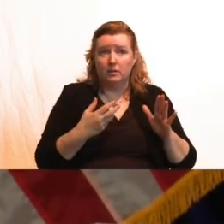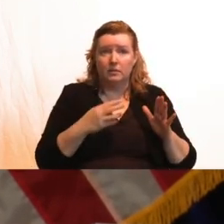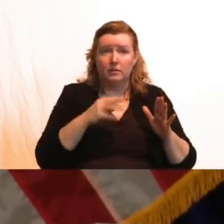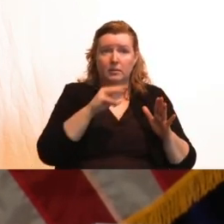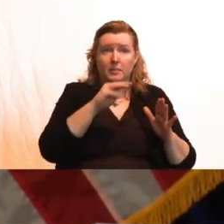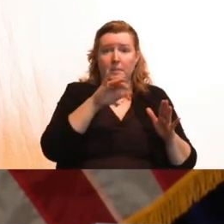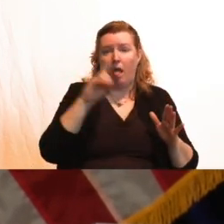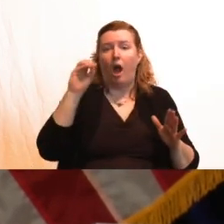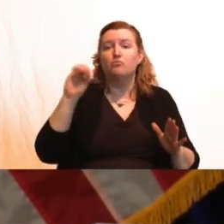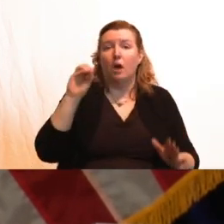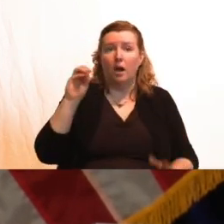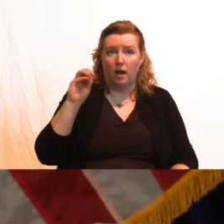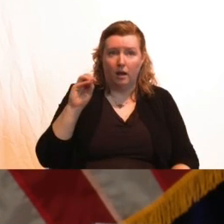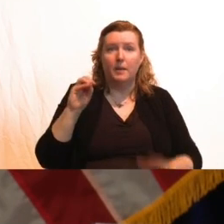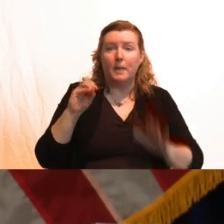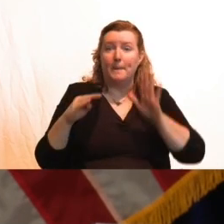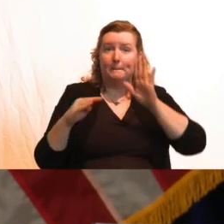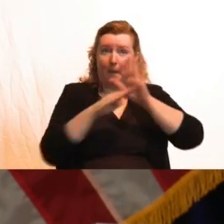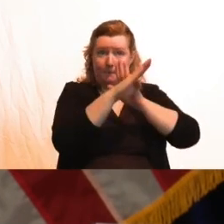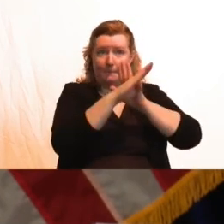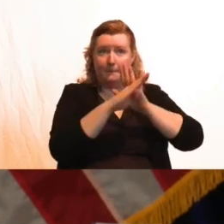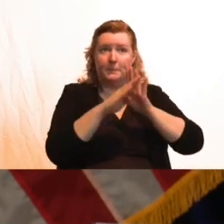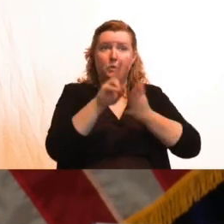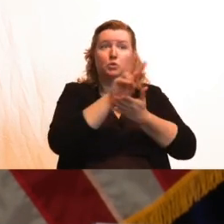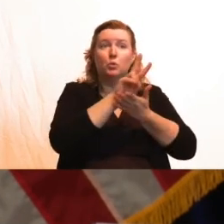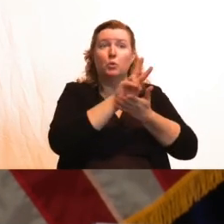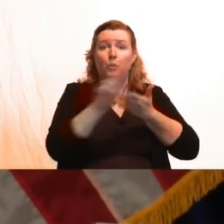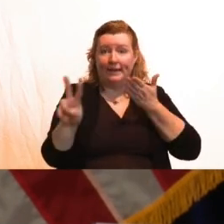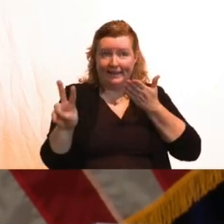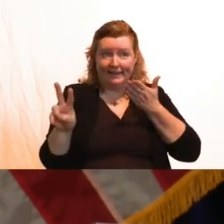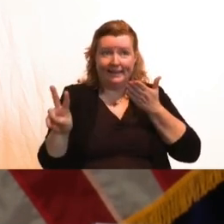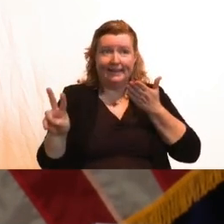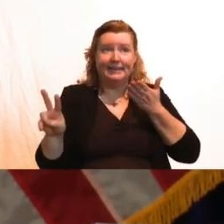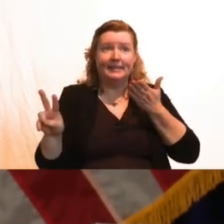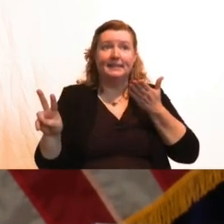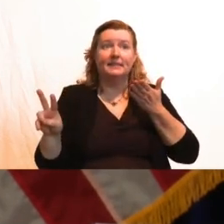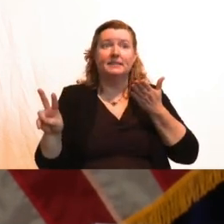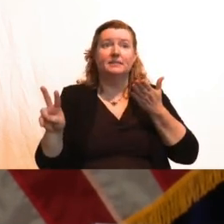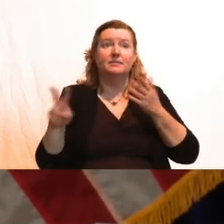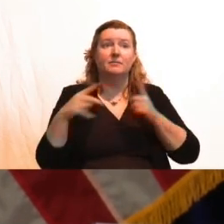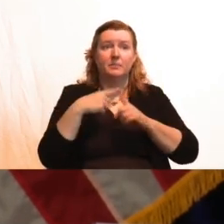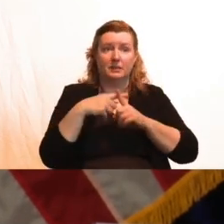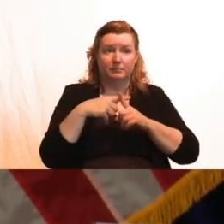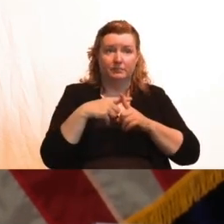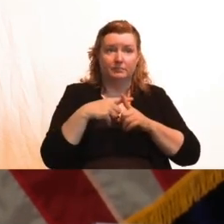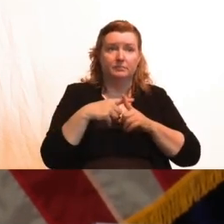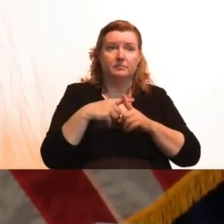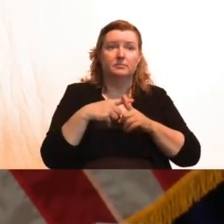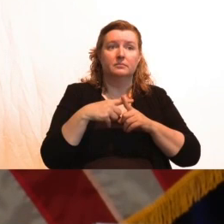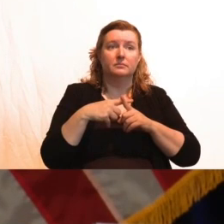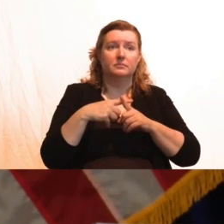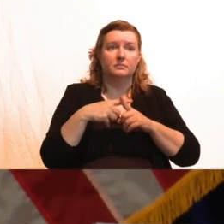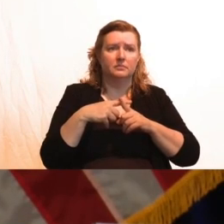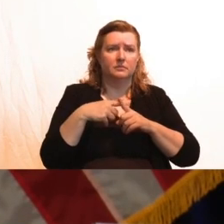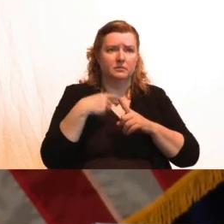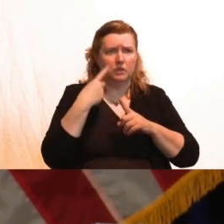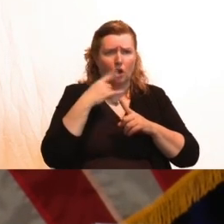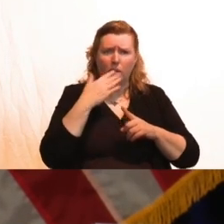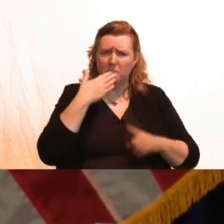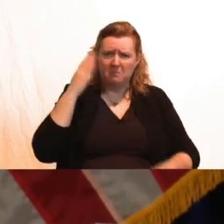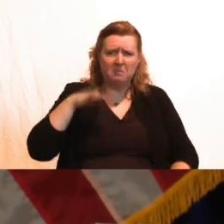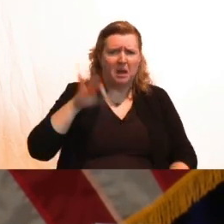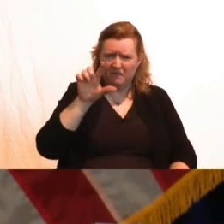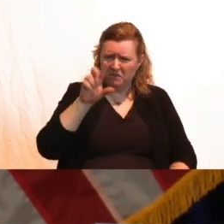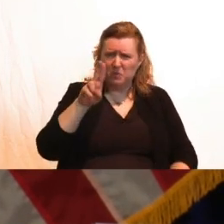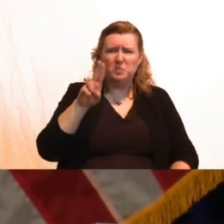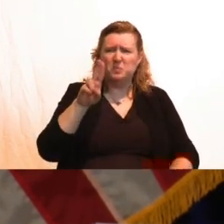season. So the virus has not gone away. We do need to learn to live with it because we do not think it's going to completely go away, and that's